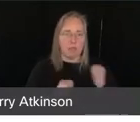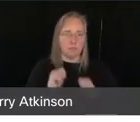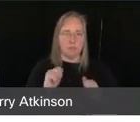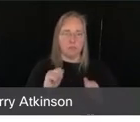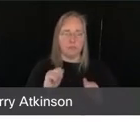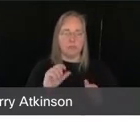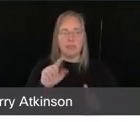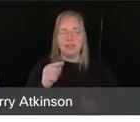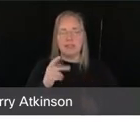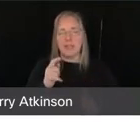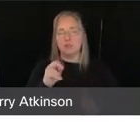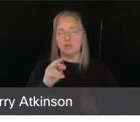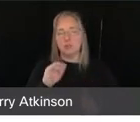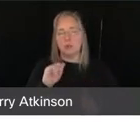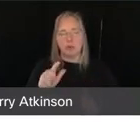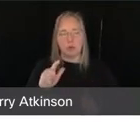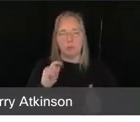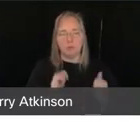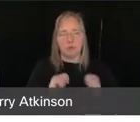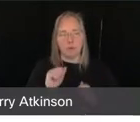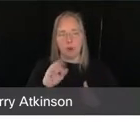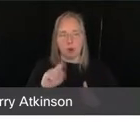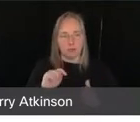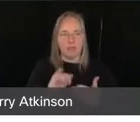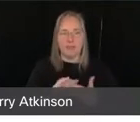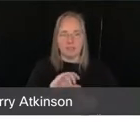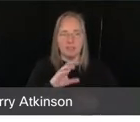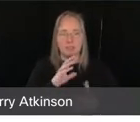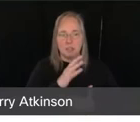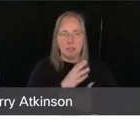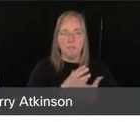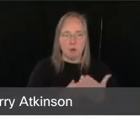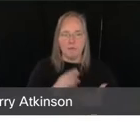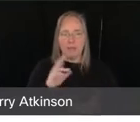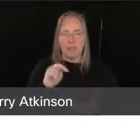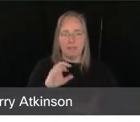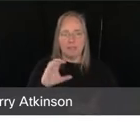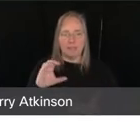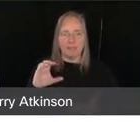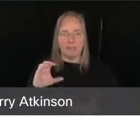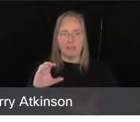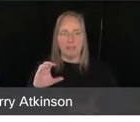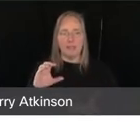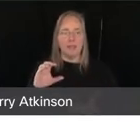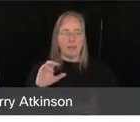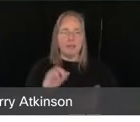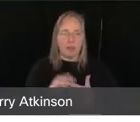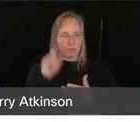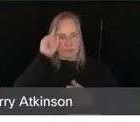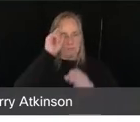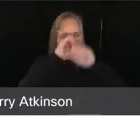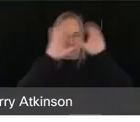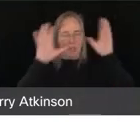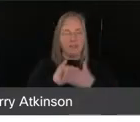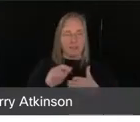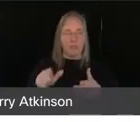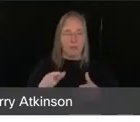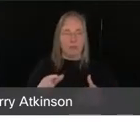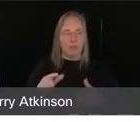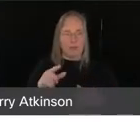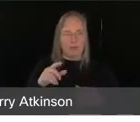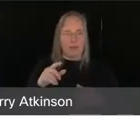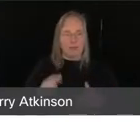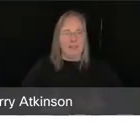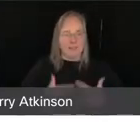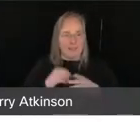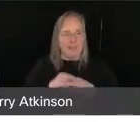that component of the NCC that was envisioned and would be occupying the facility alongside the Department of Recreation and